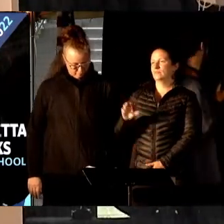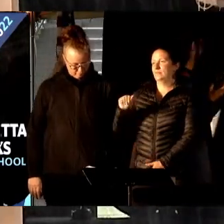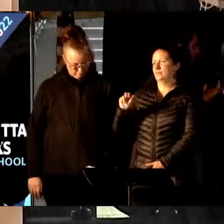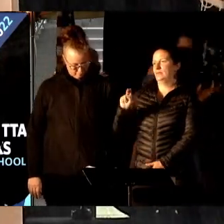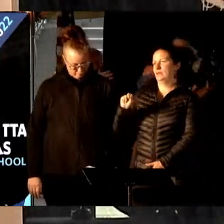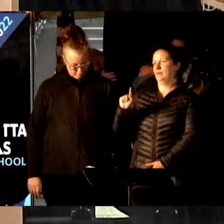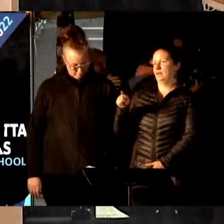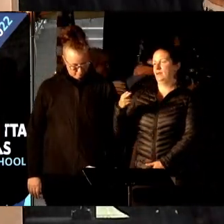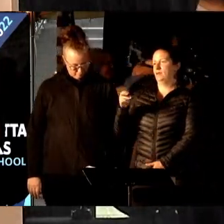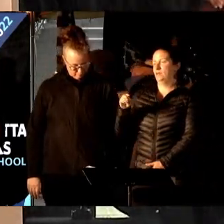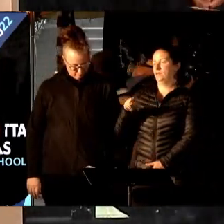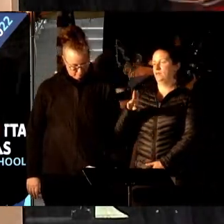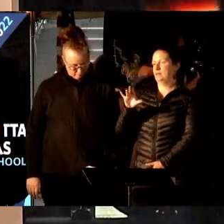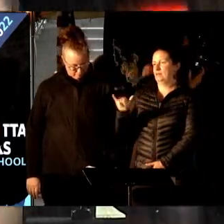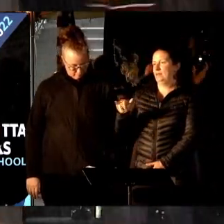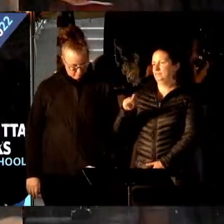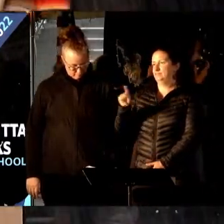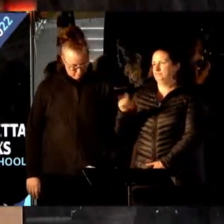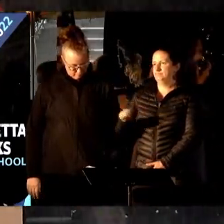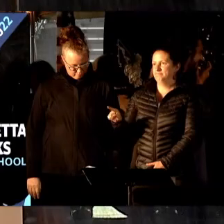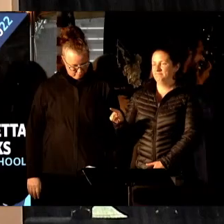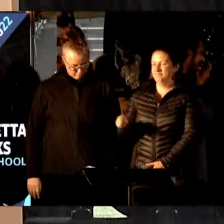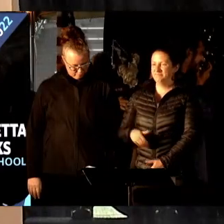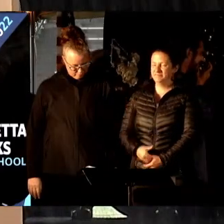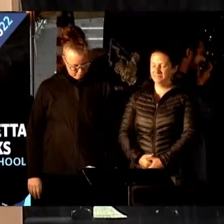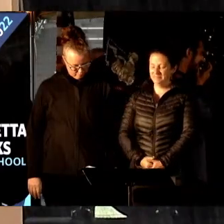Anthony Ramirez Urida.